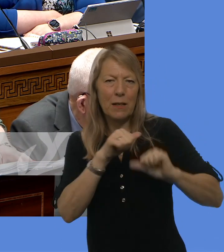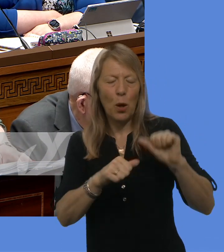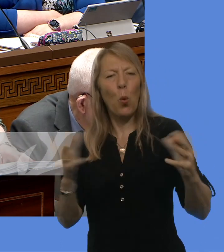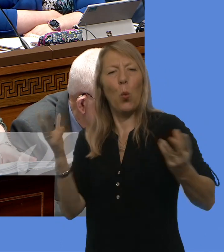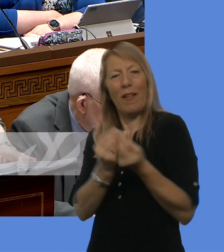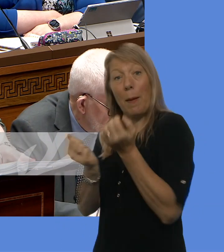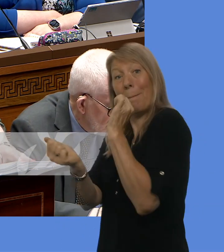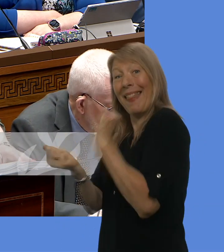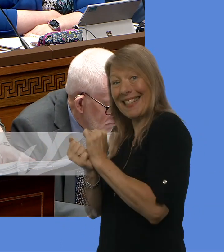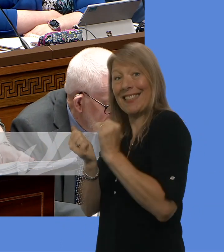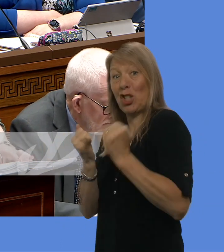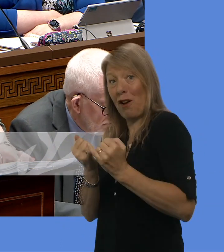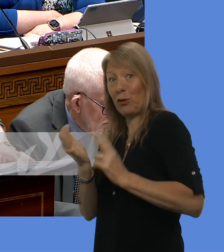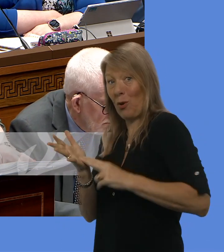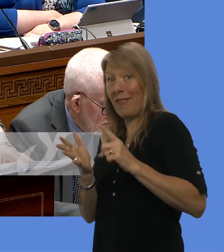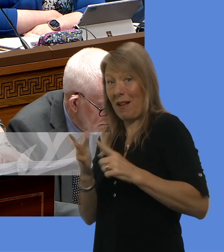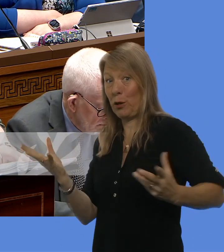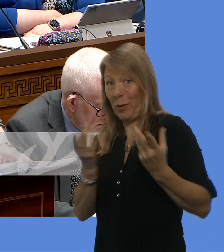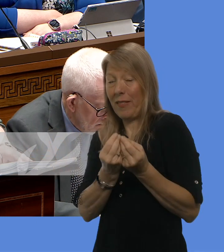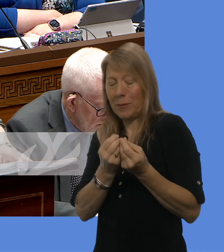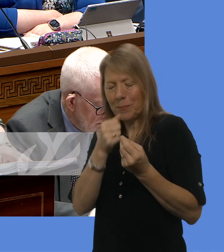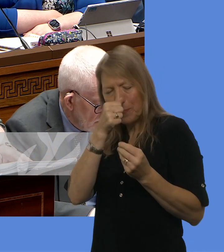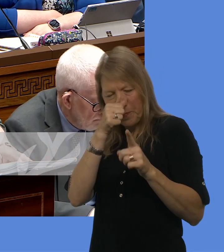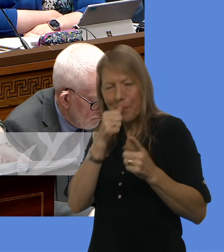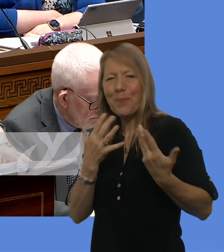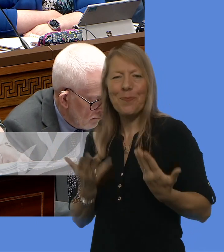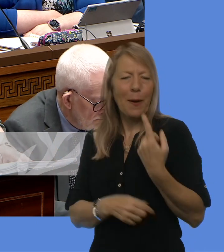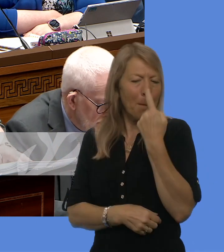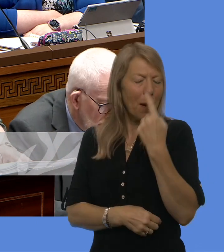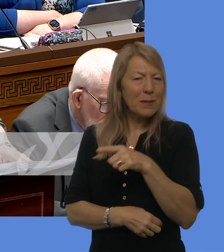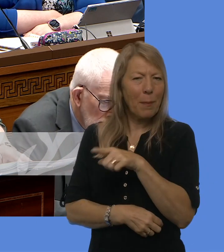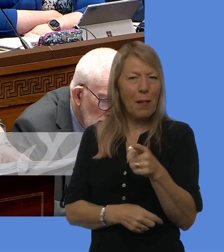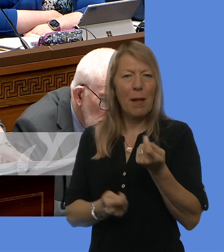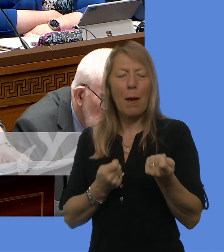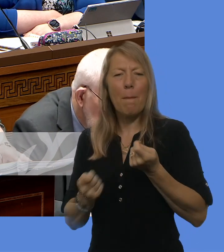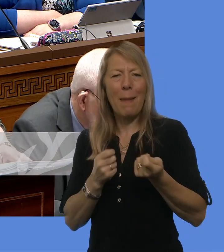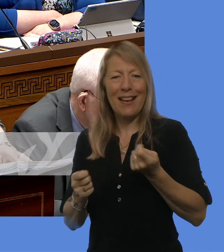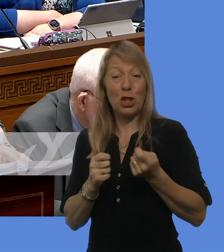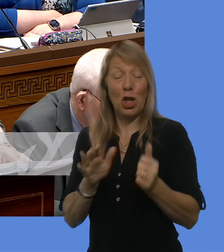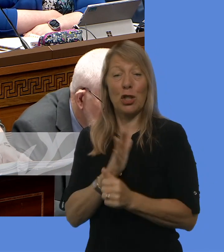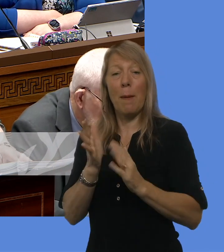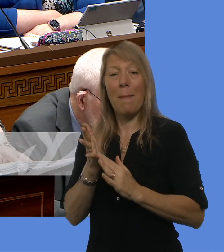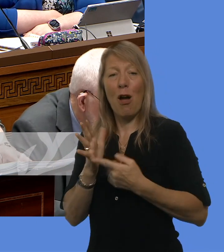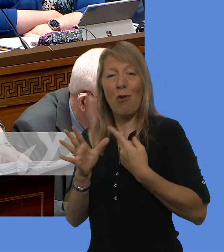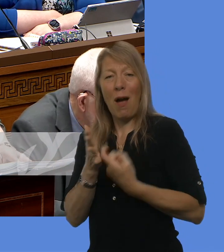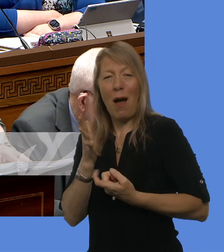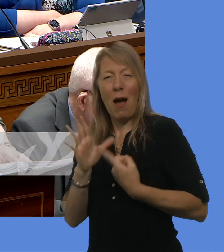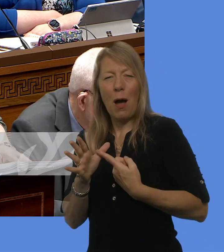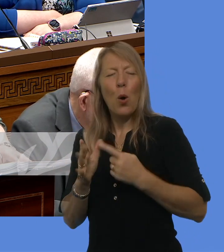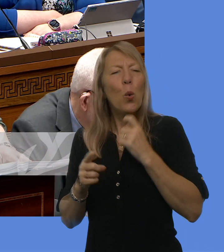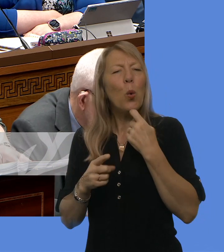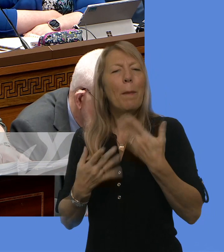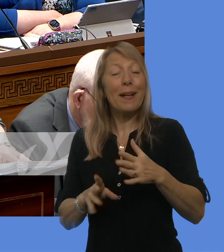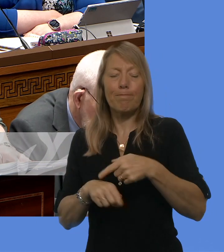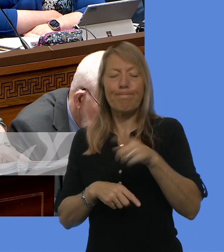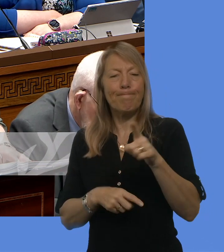Ireland. Terrorist risk offenders are managed under MARA from the point of conviction through to the expiry of their licence period.